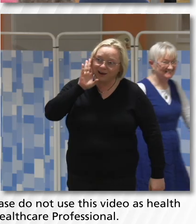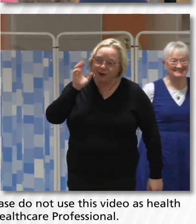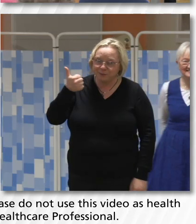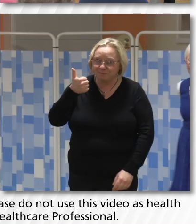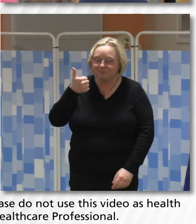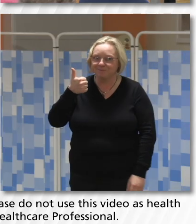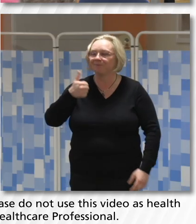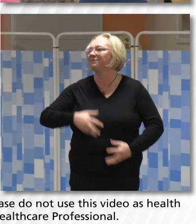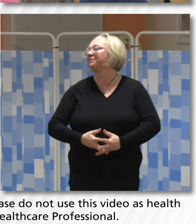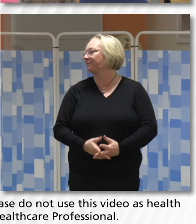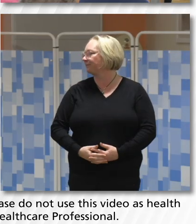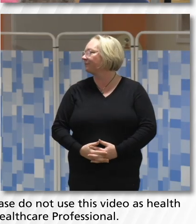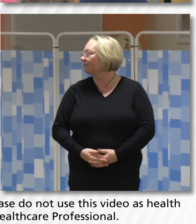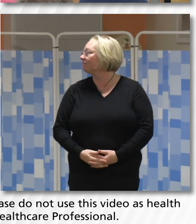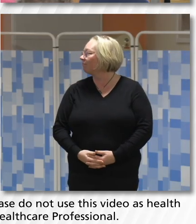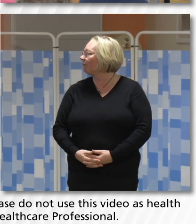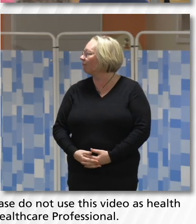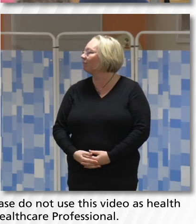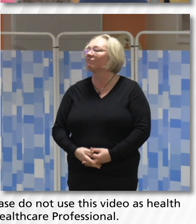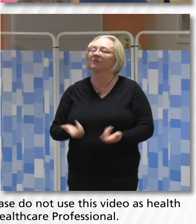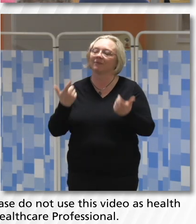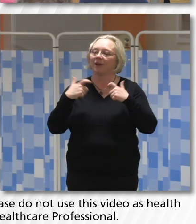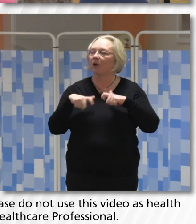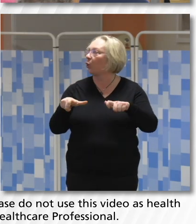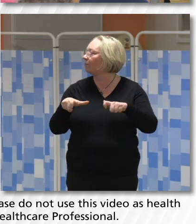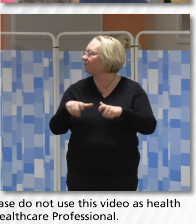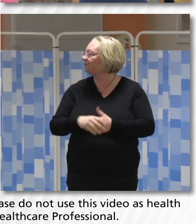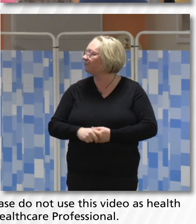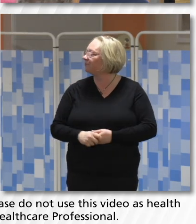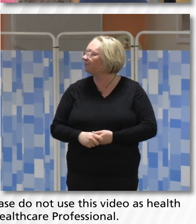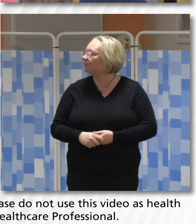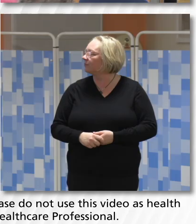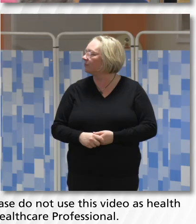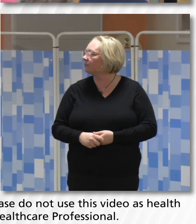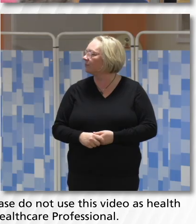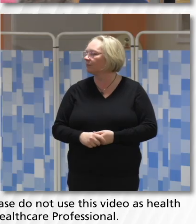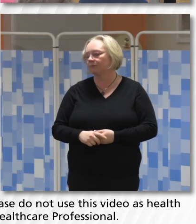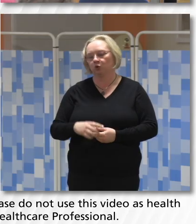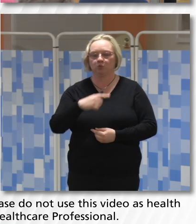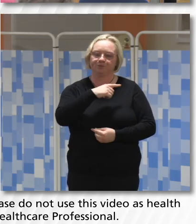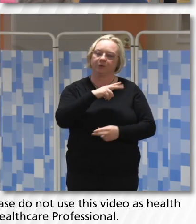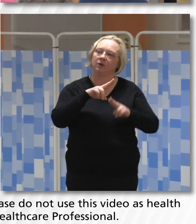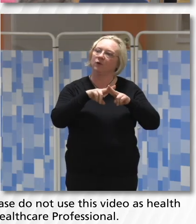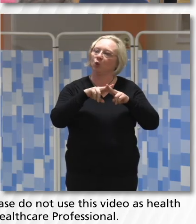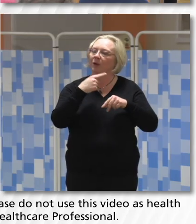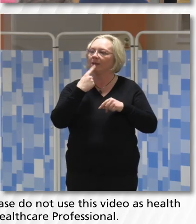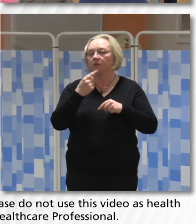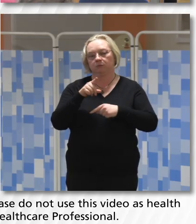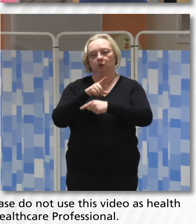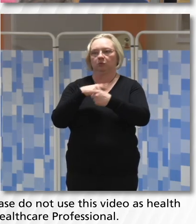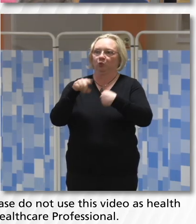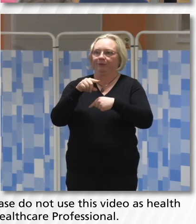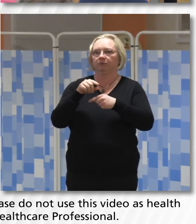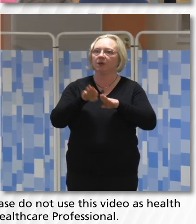me? So I'll carry on. So as Fiona pointed out, we are a national centre